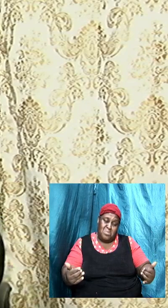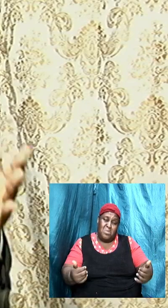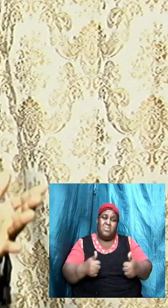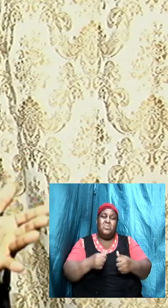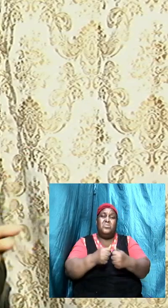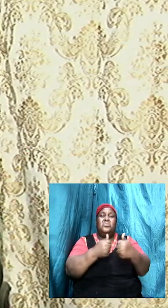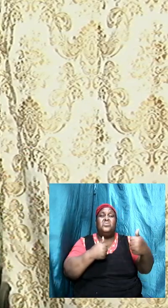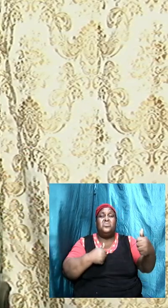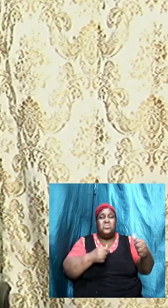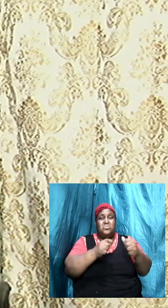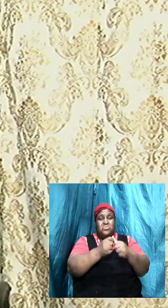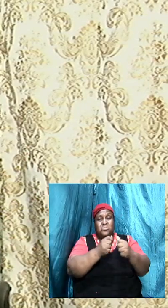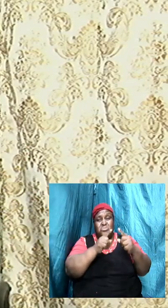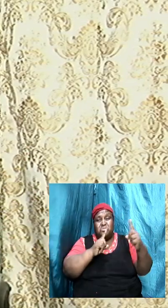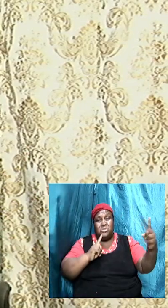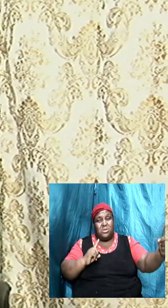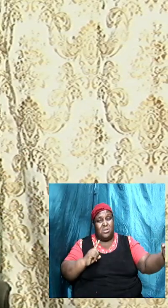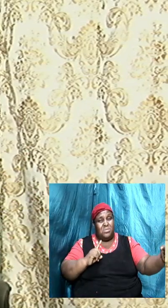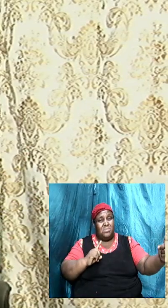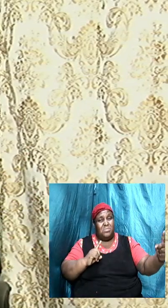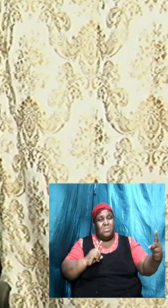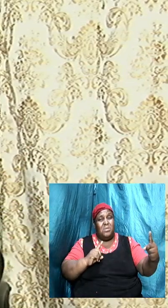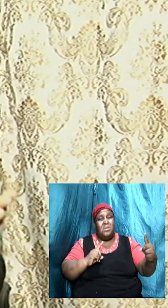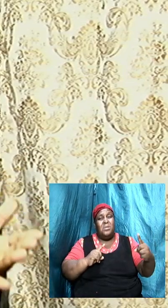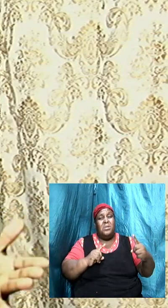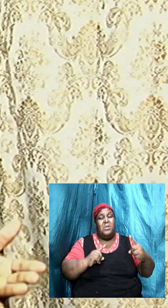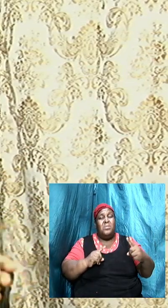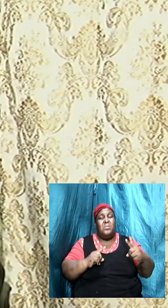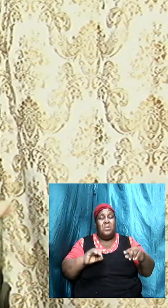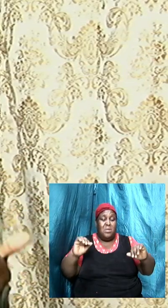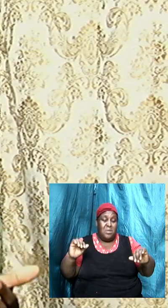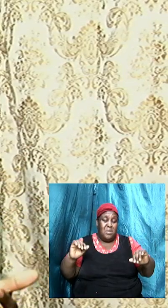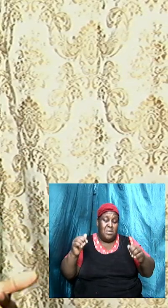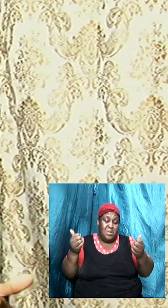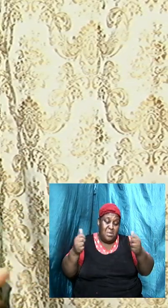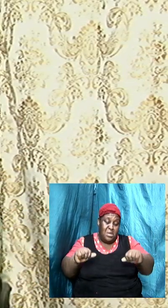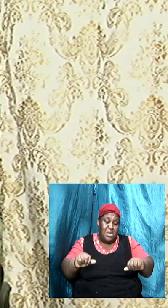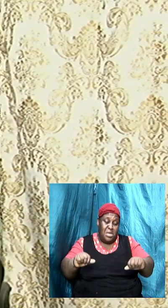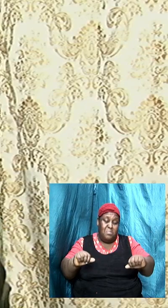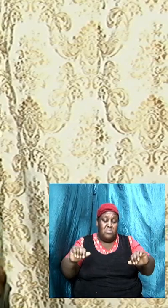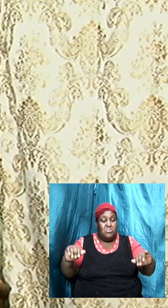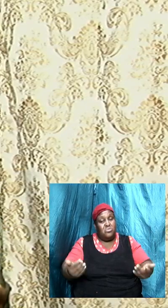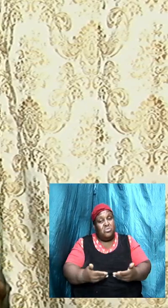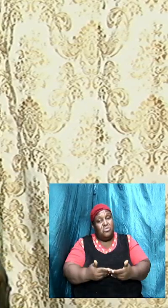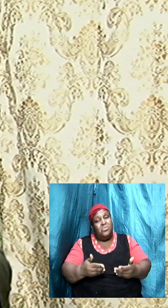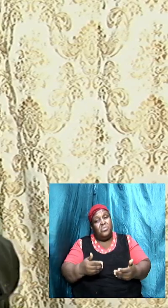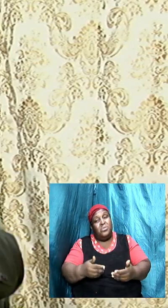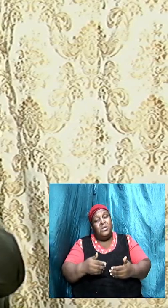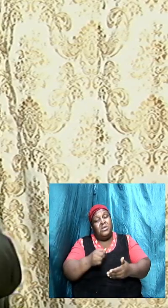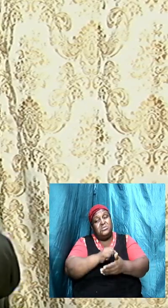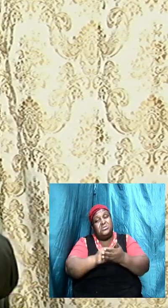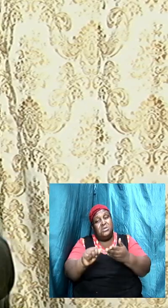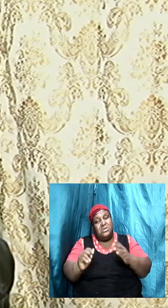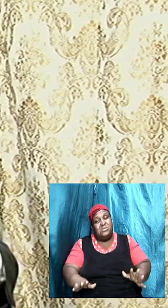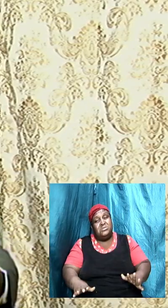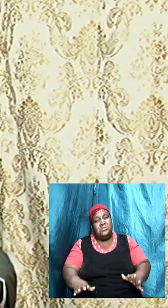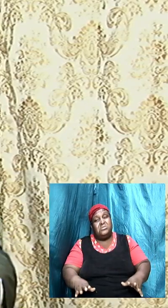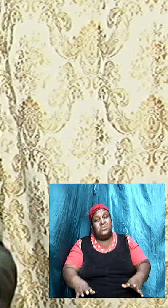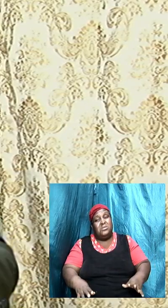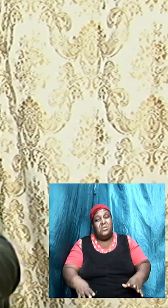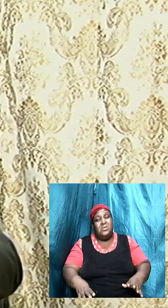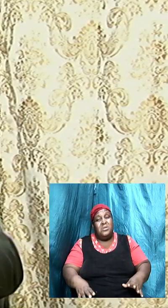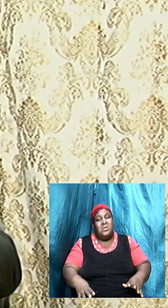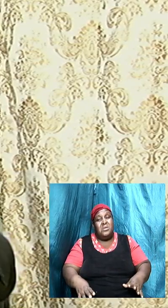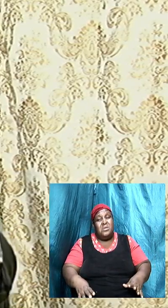Can you imagine when we had, and when we were able to greet folks, and folks said, look here, based on how they were